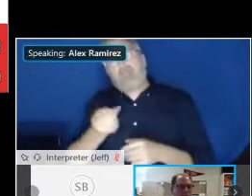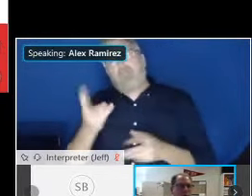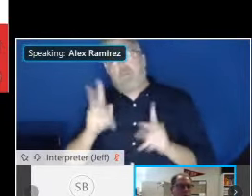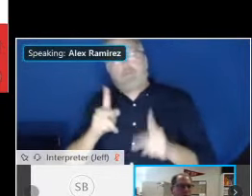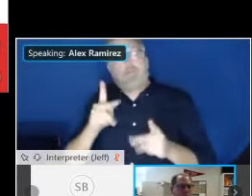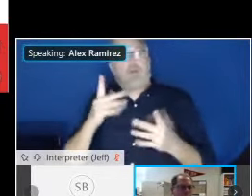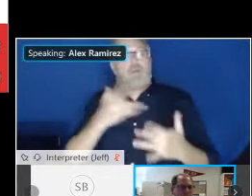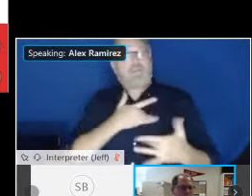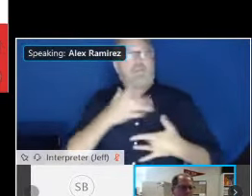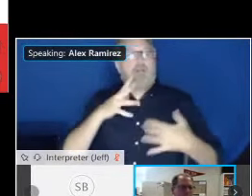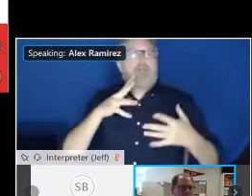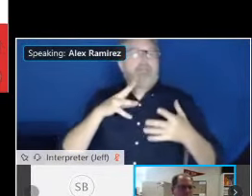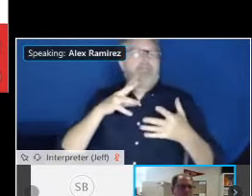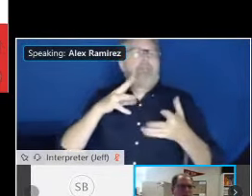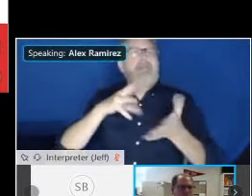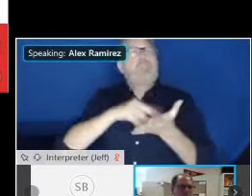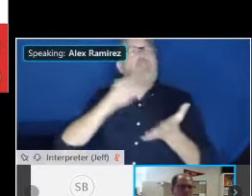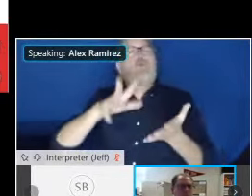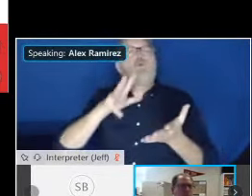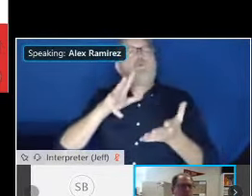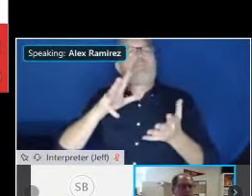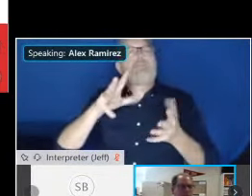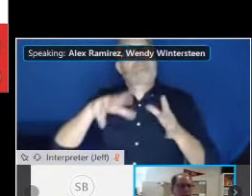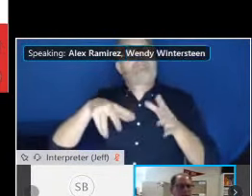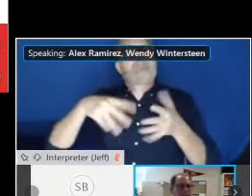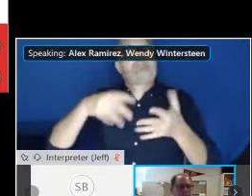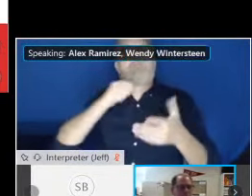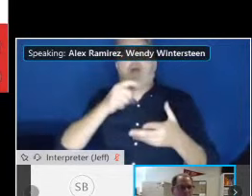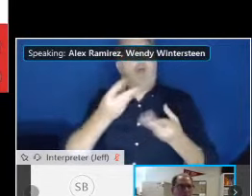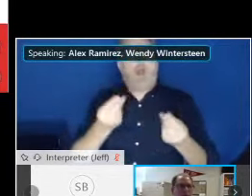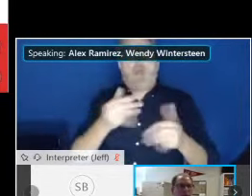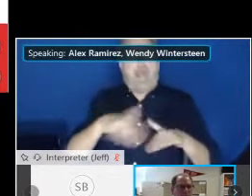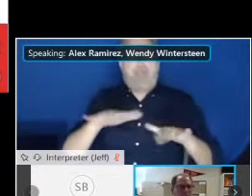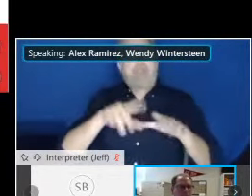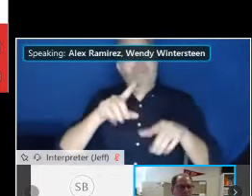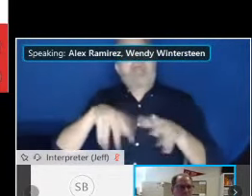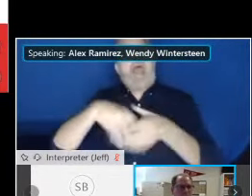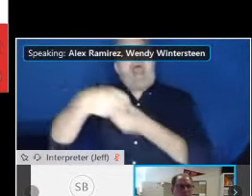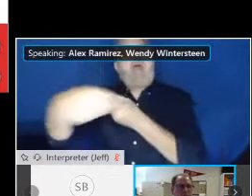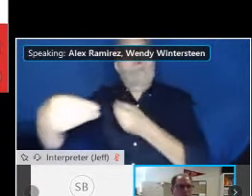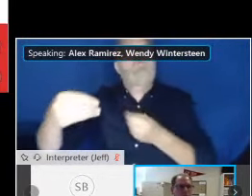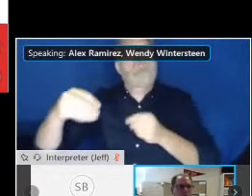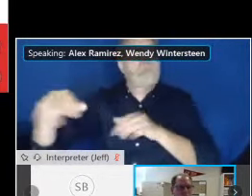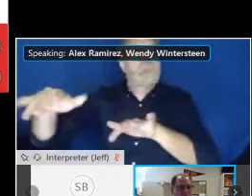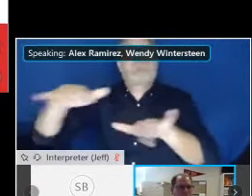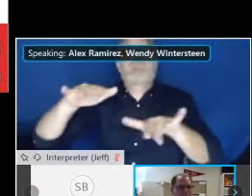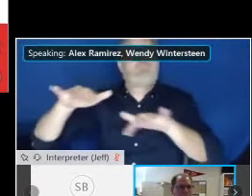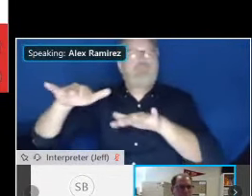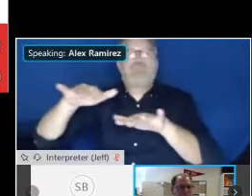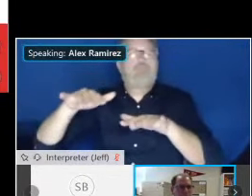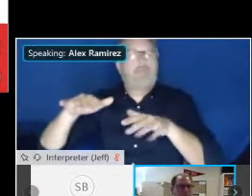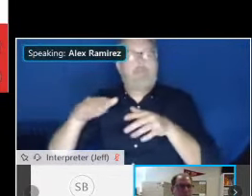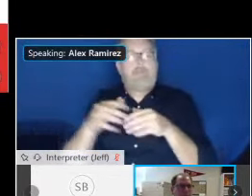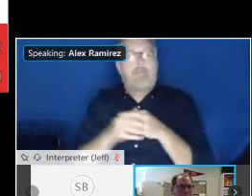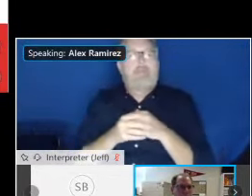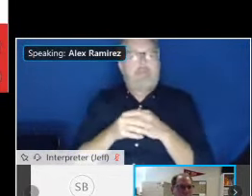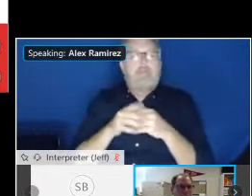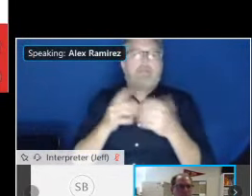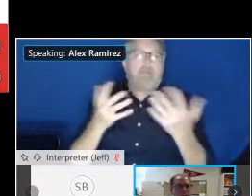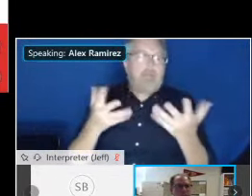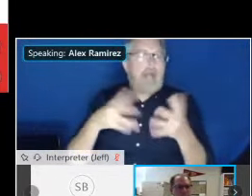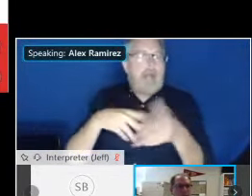outside students not wearing the face covering as often, because I think inside the face coverings are used quite